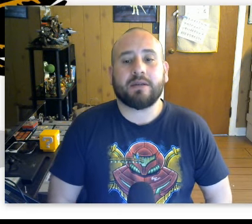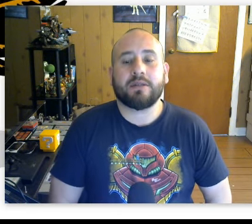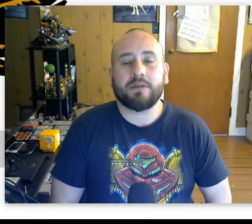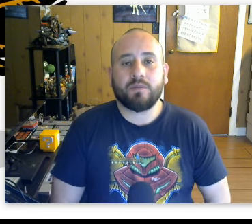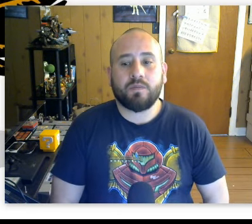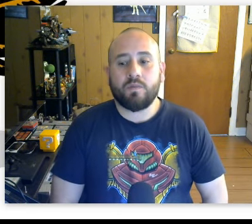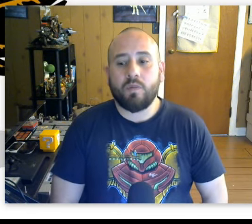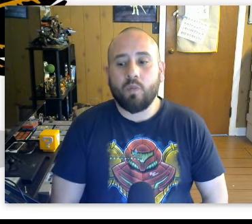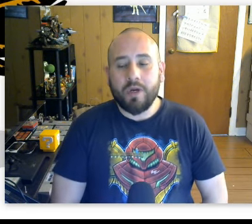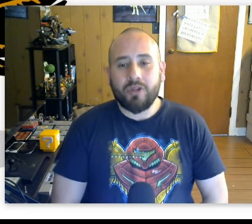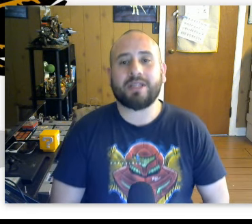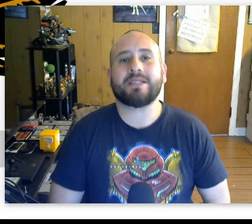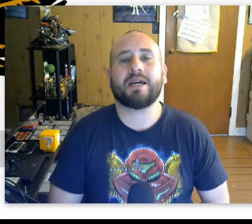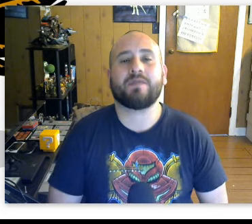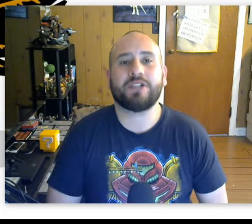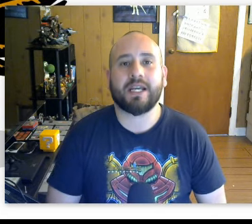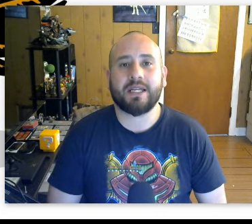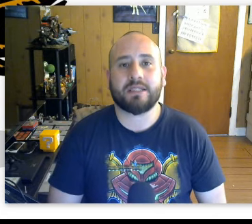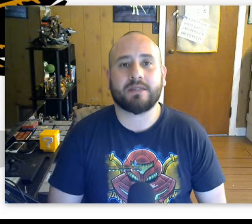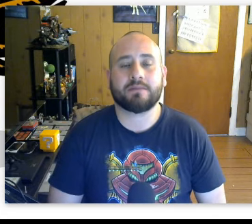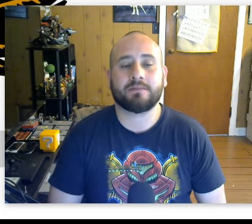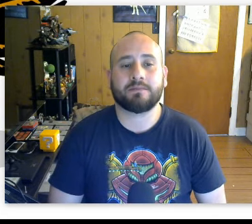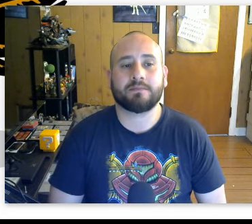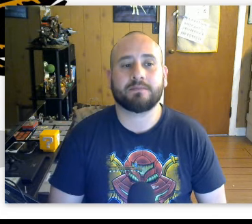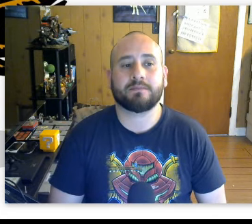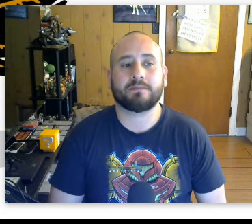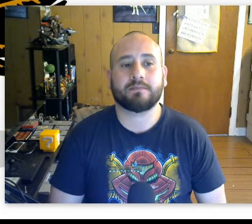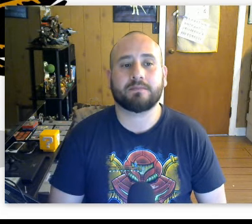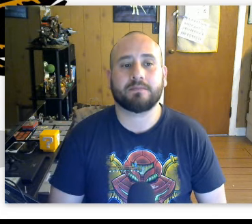Chicken. What do you think the sign for chicken is?